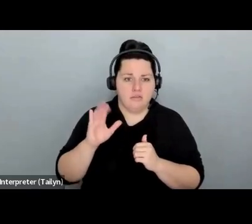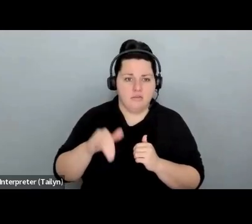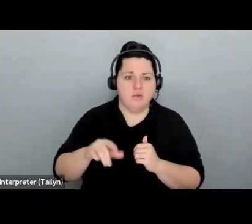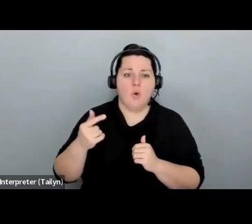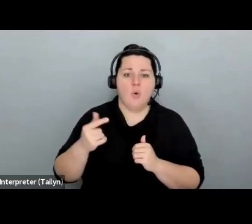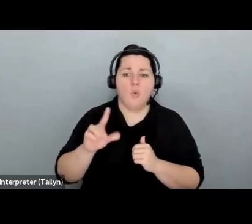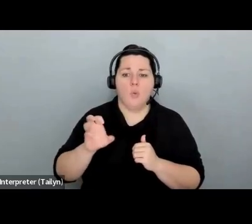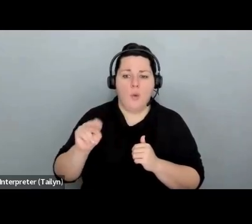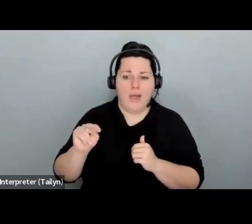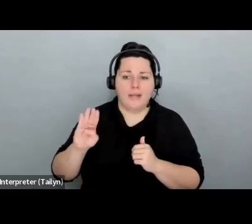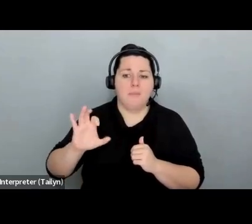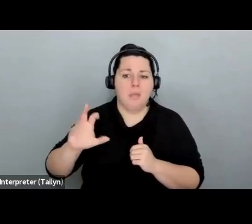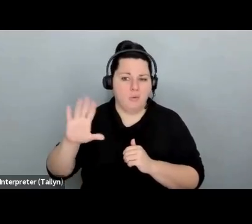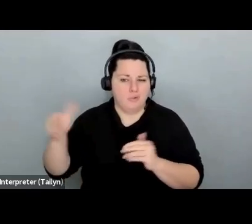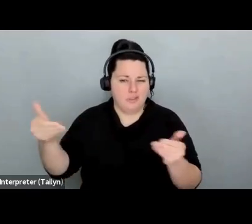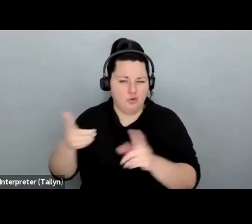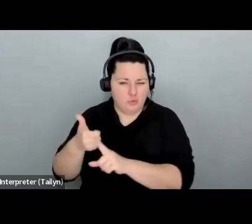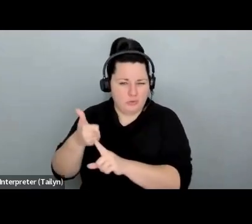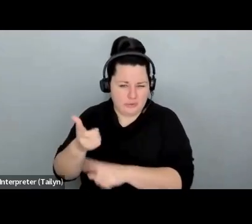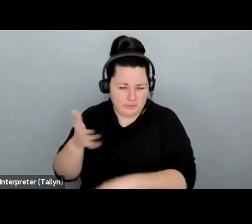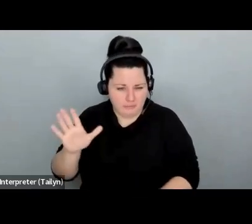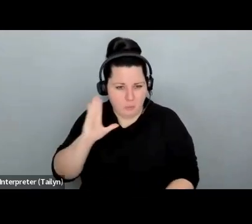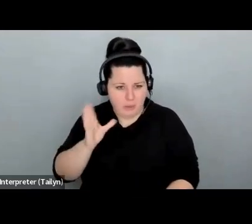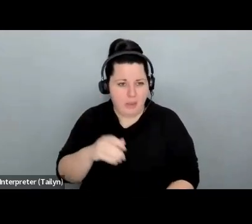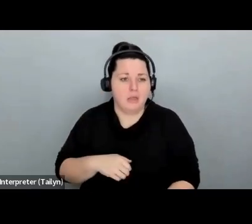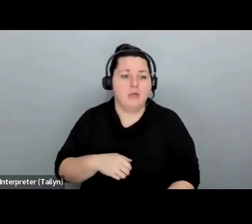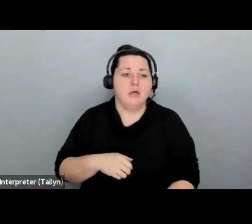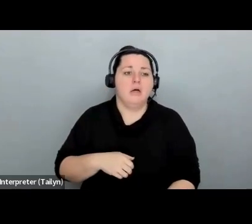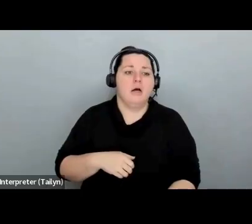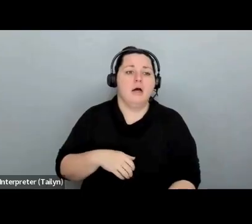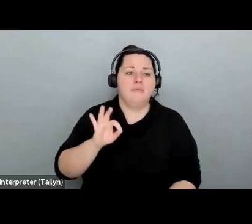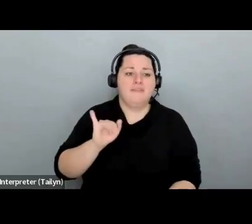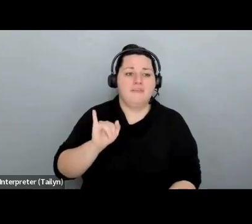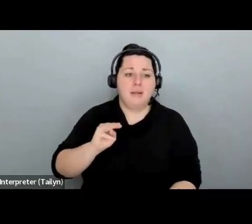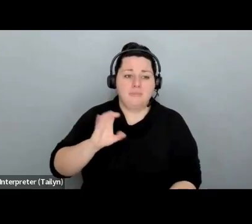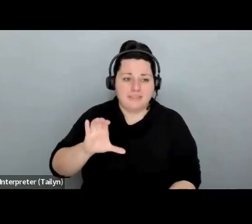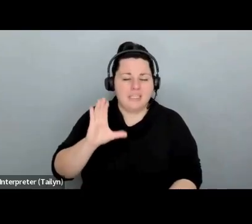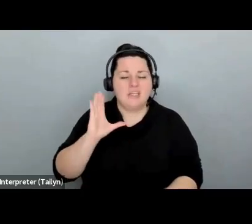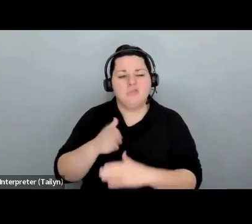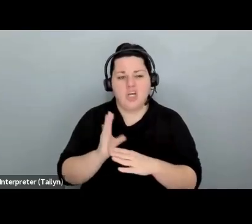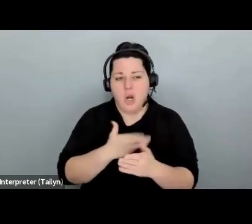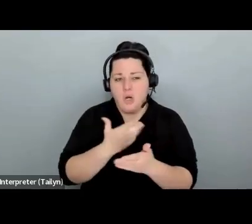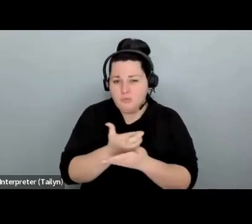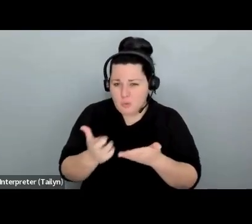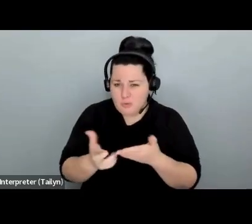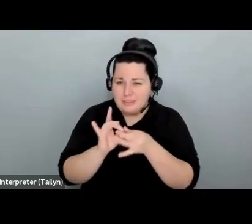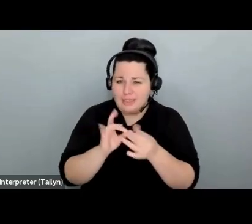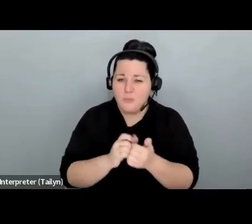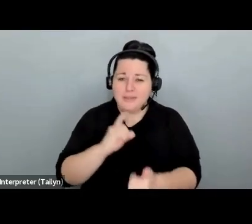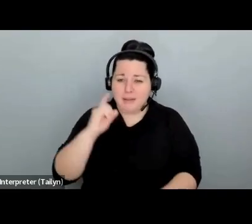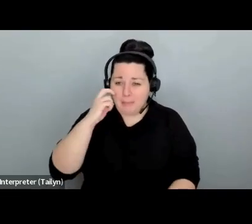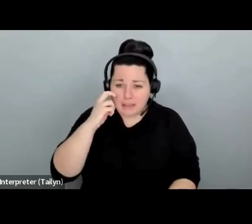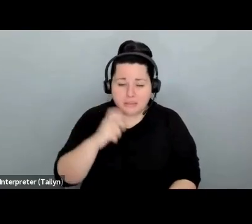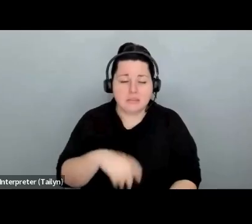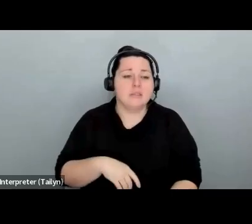introduce herself at her portion. We at FIMC will share some resources that we have related to